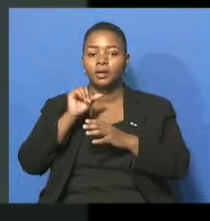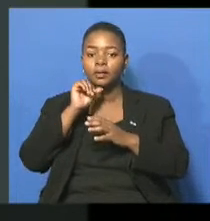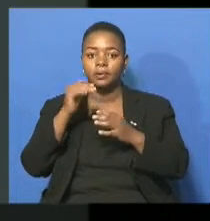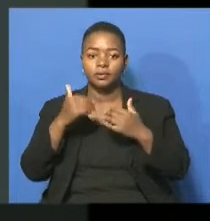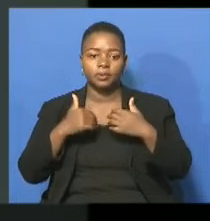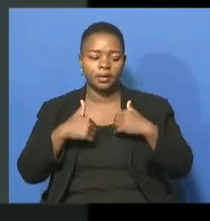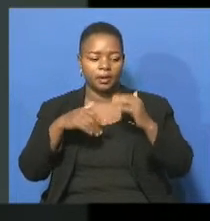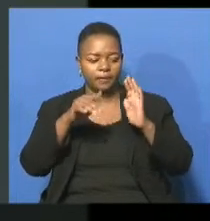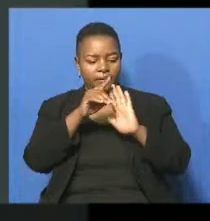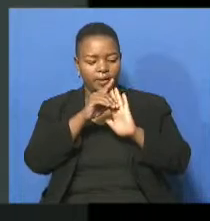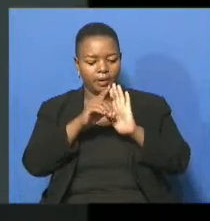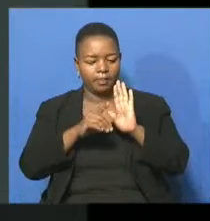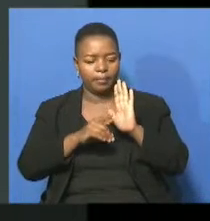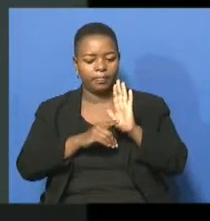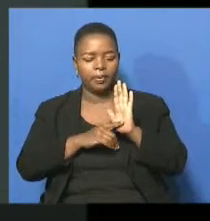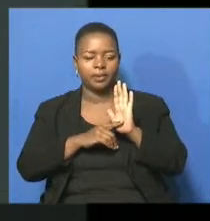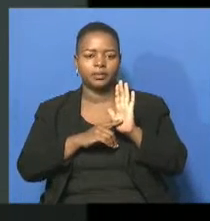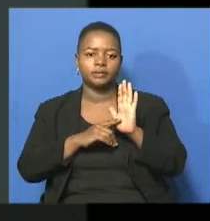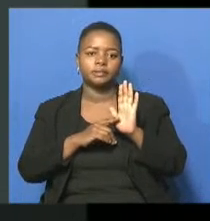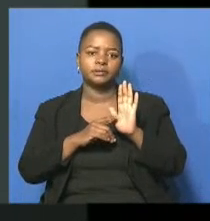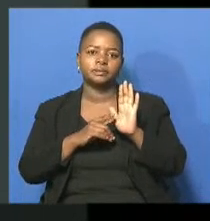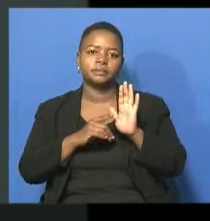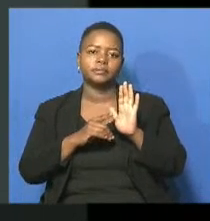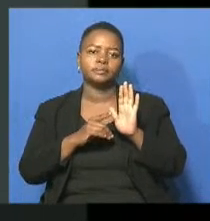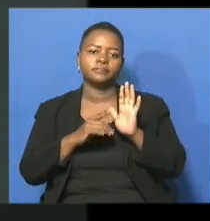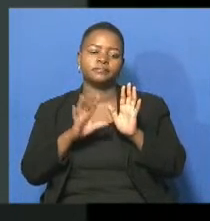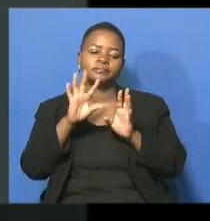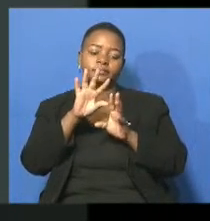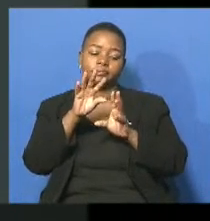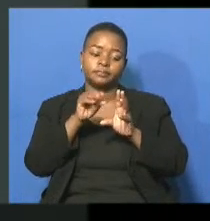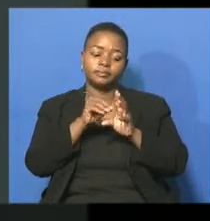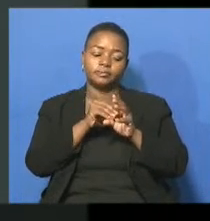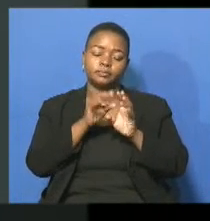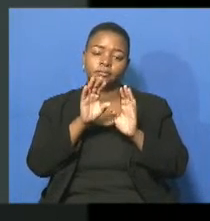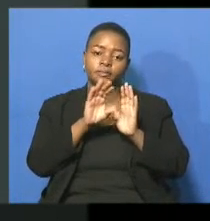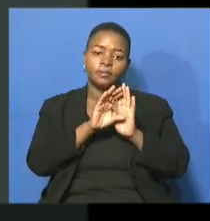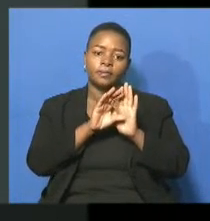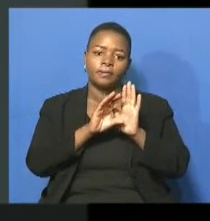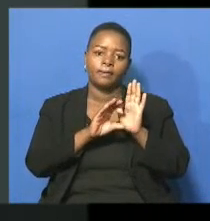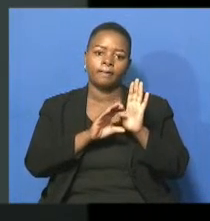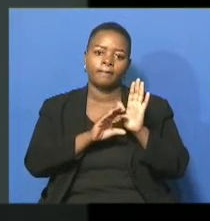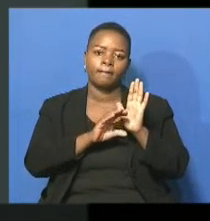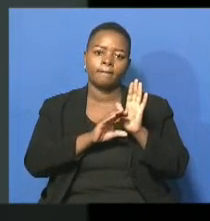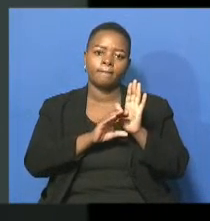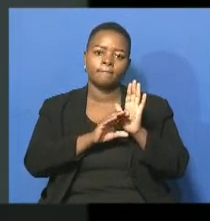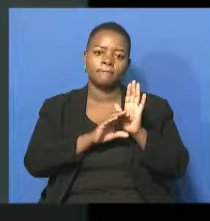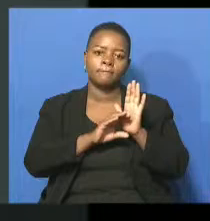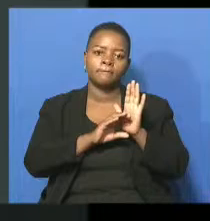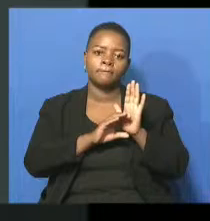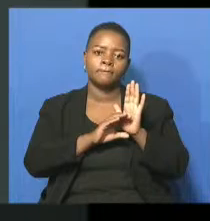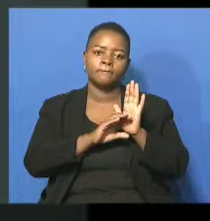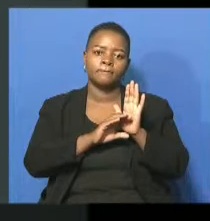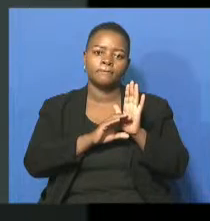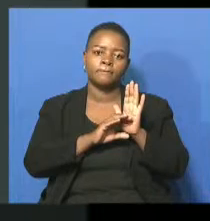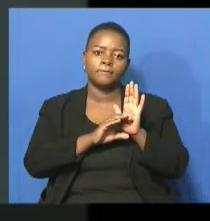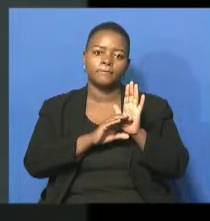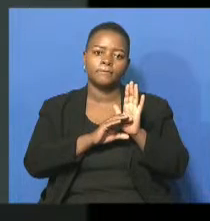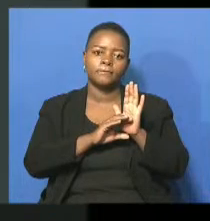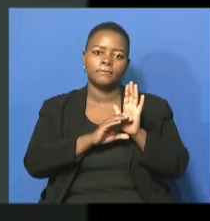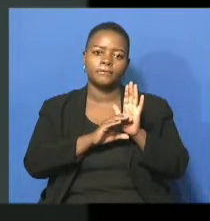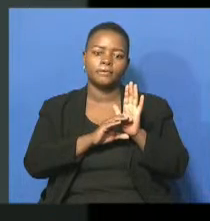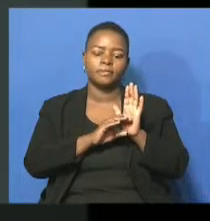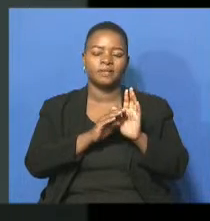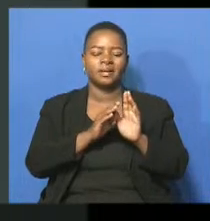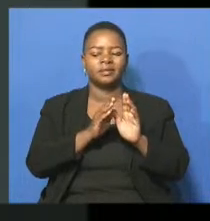policies which are really enshrined in law for diverting people with mental illness from the